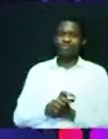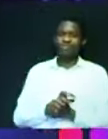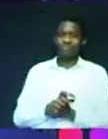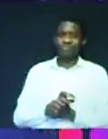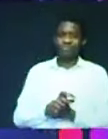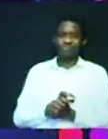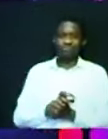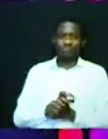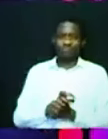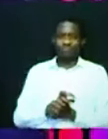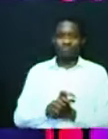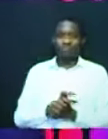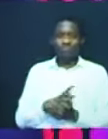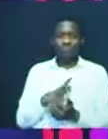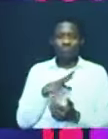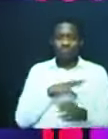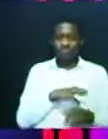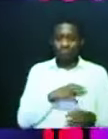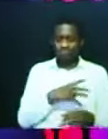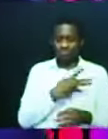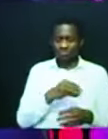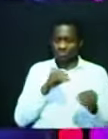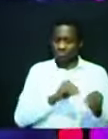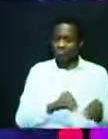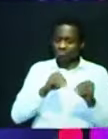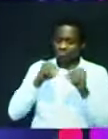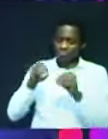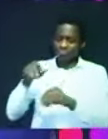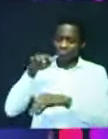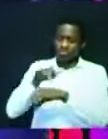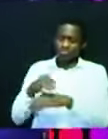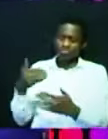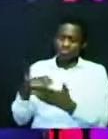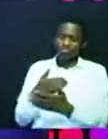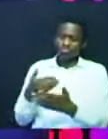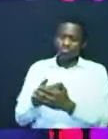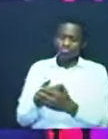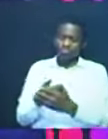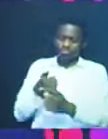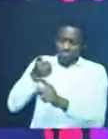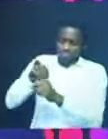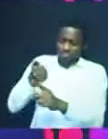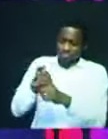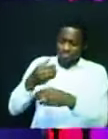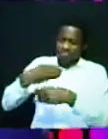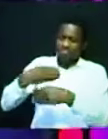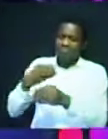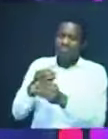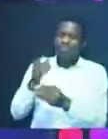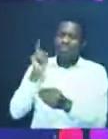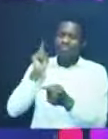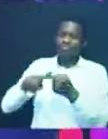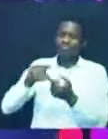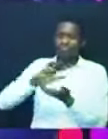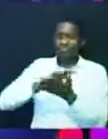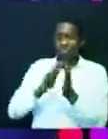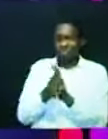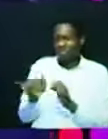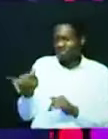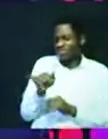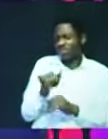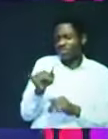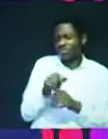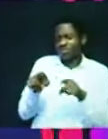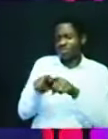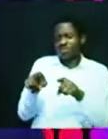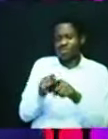Ephesians 4:24. And to put on the new self, created to be like God in true righteousness